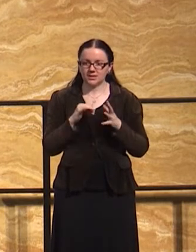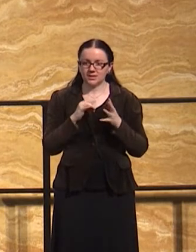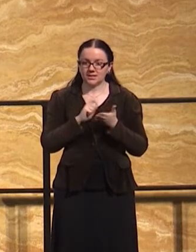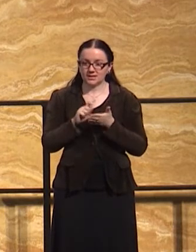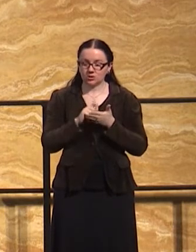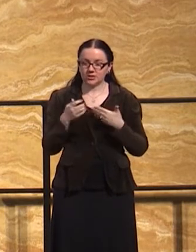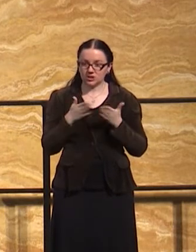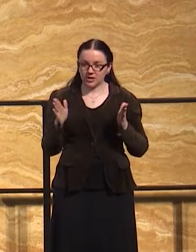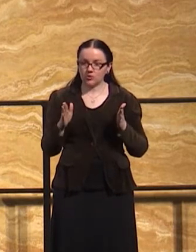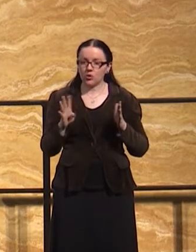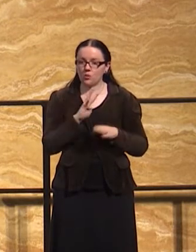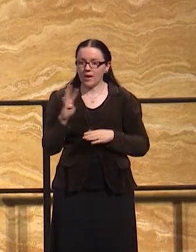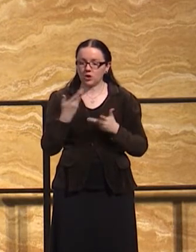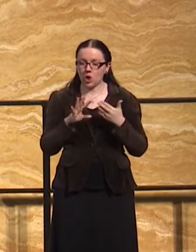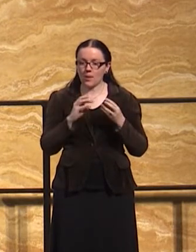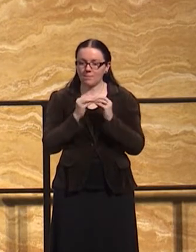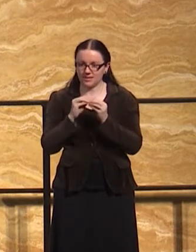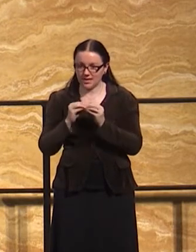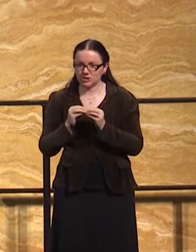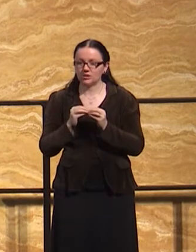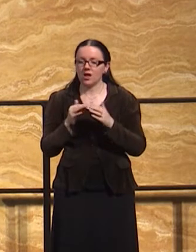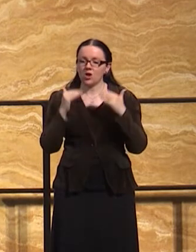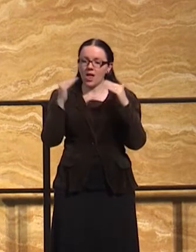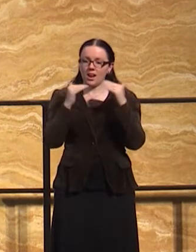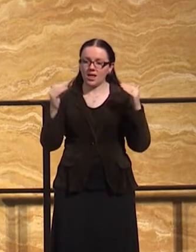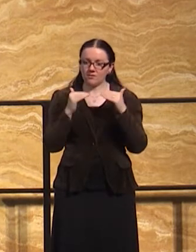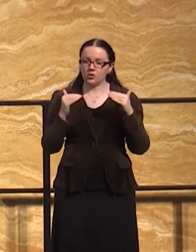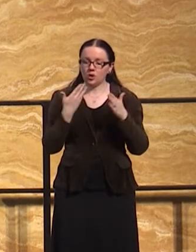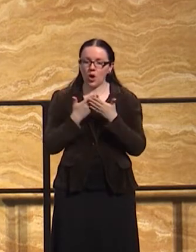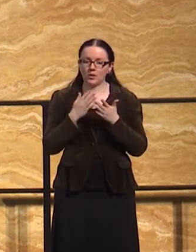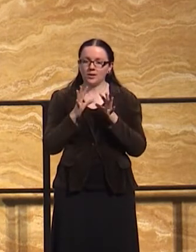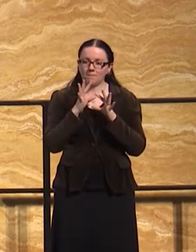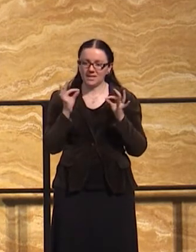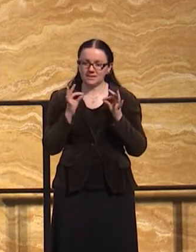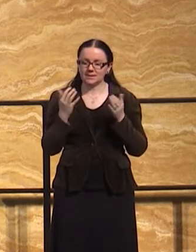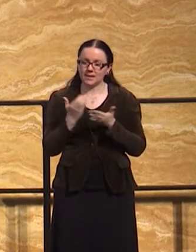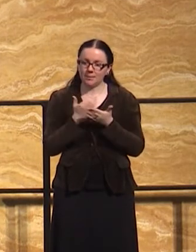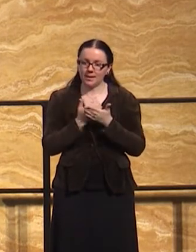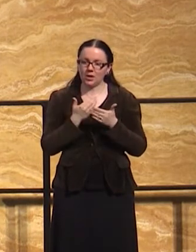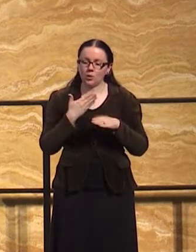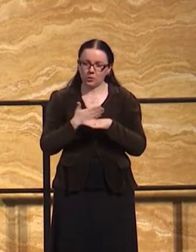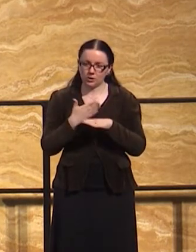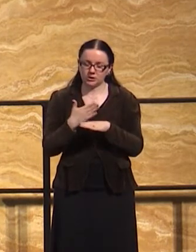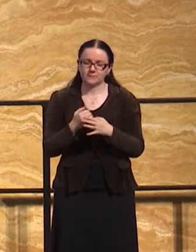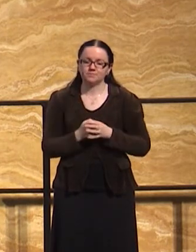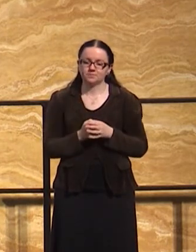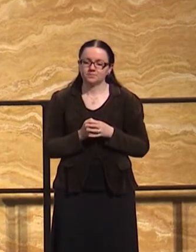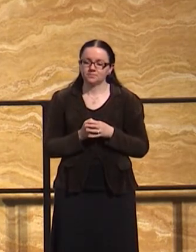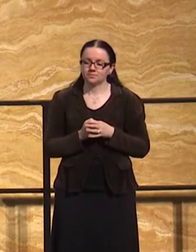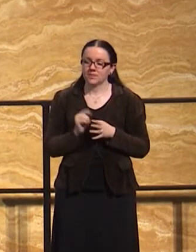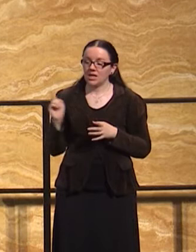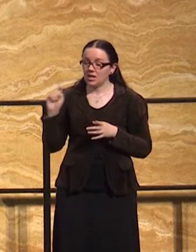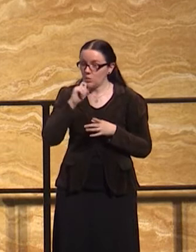high-level panel on mediation and a high-level independent panel on peacekeeping operations. And I know that he will be drawing on